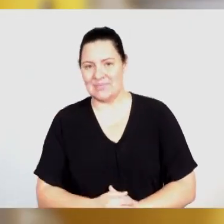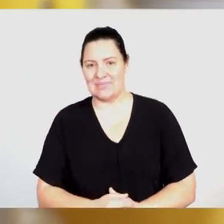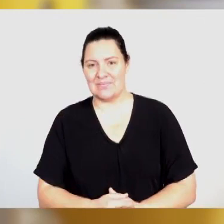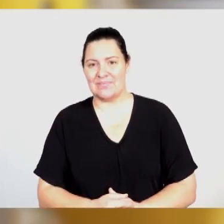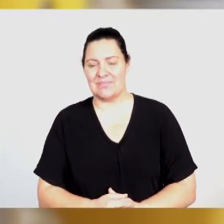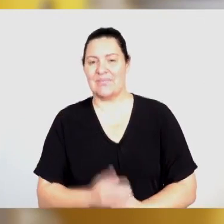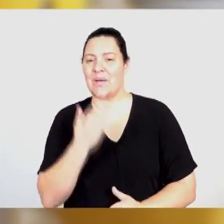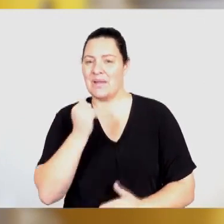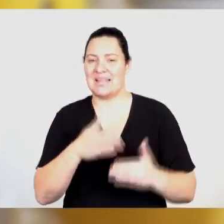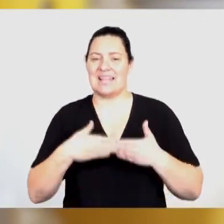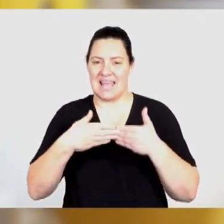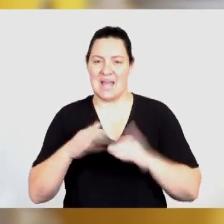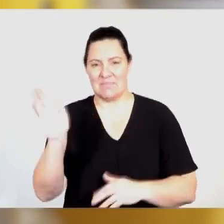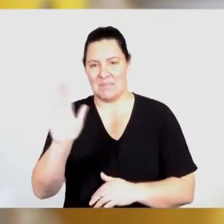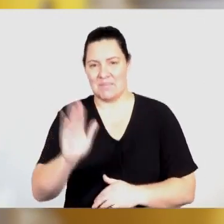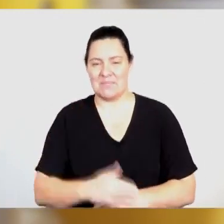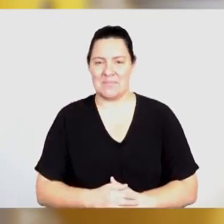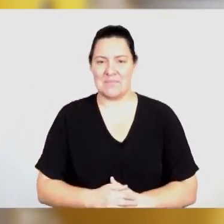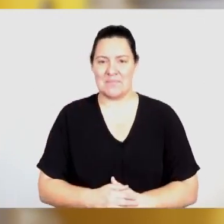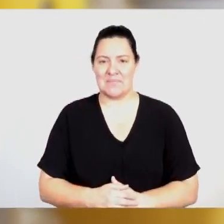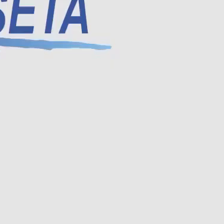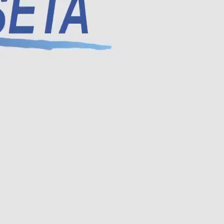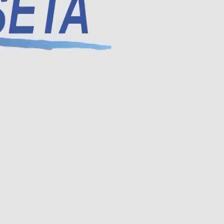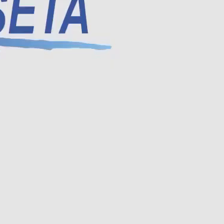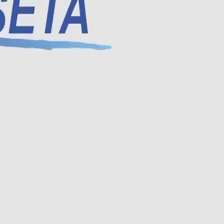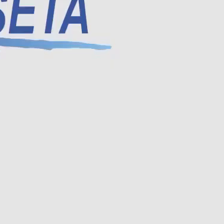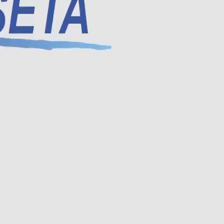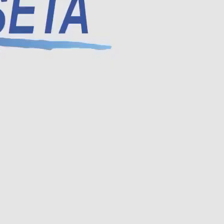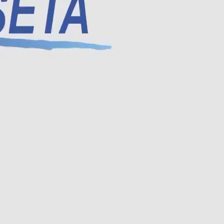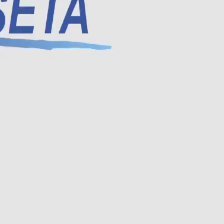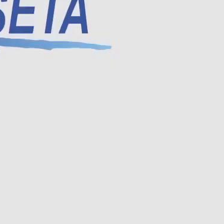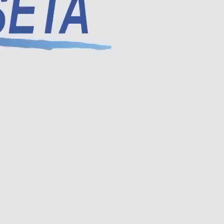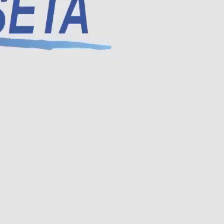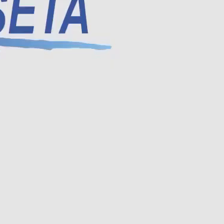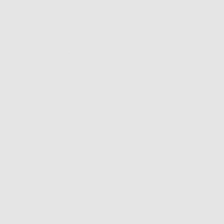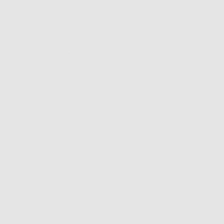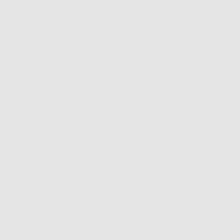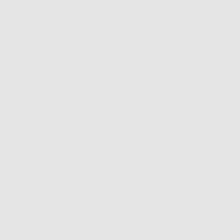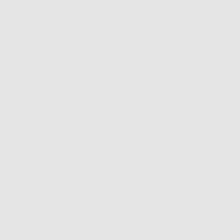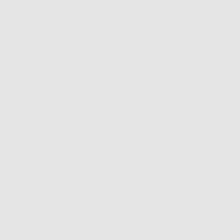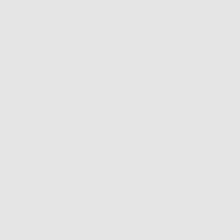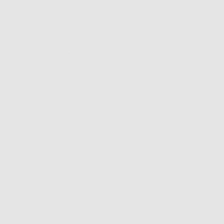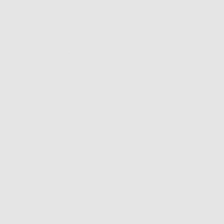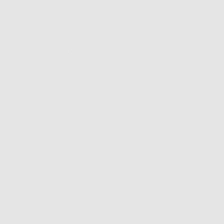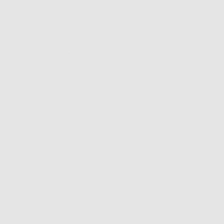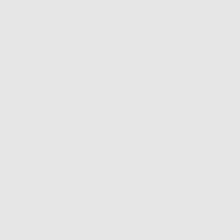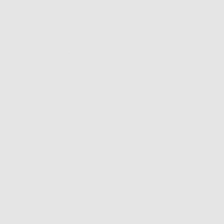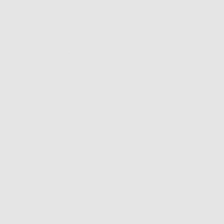soon. Please take good care. Goodbye.